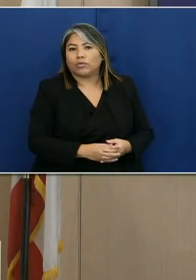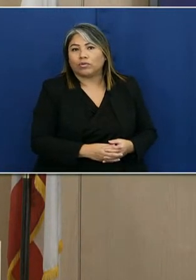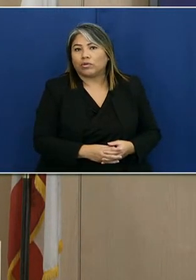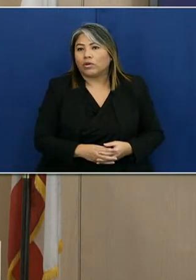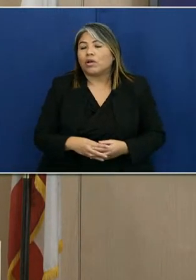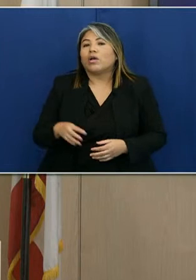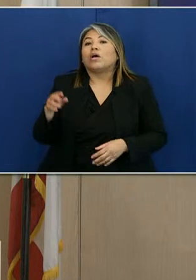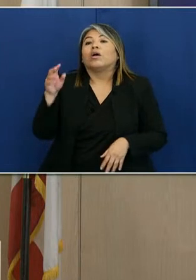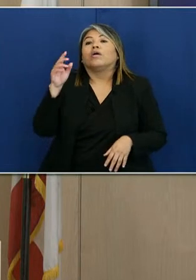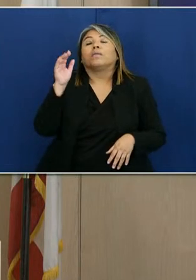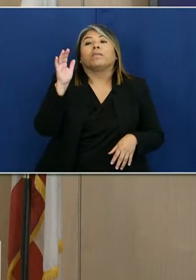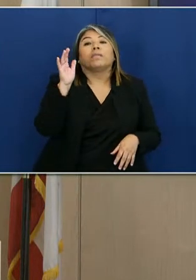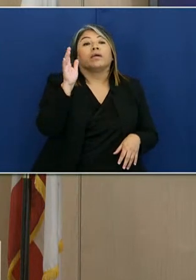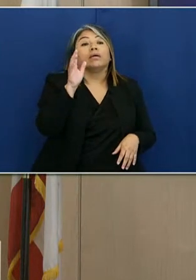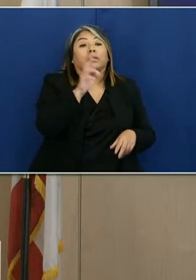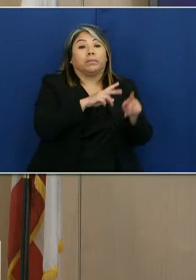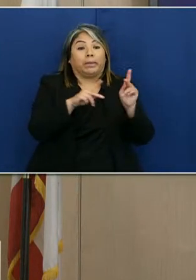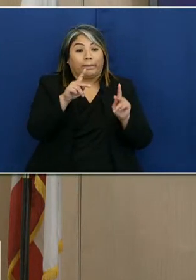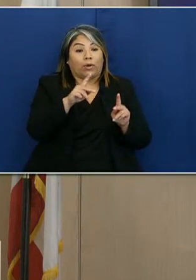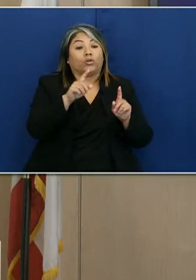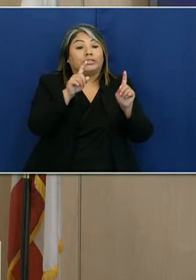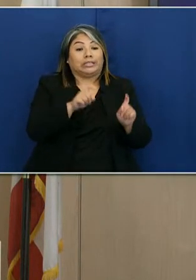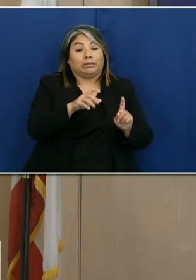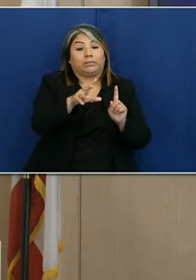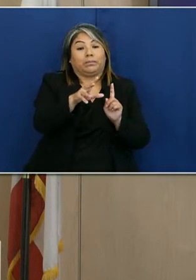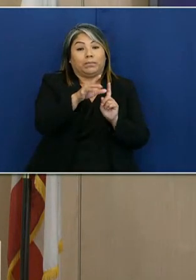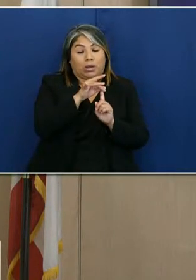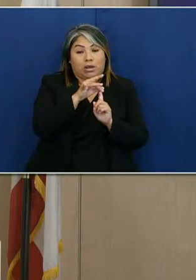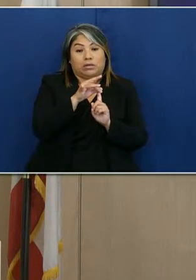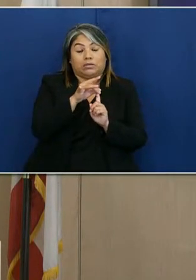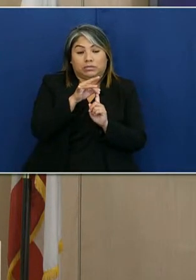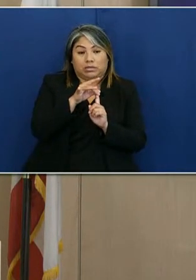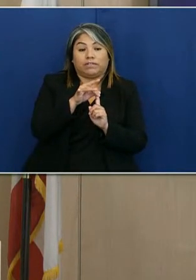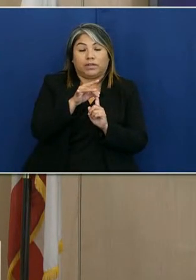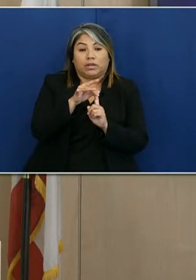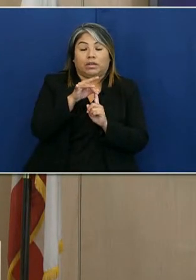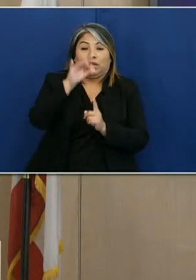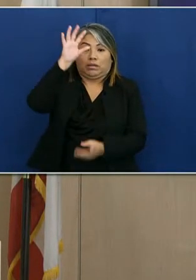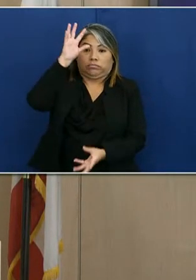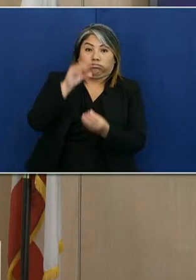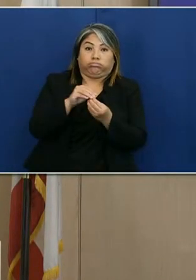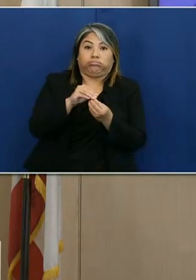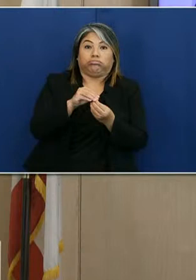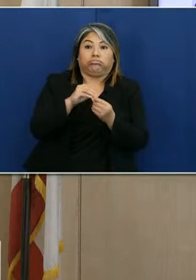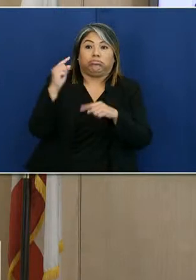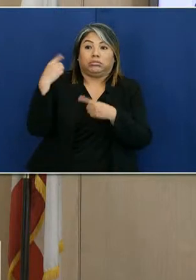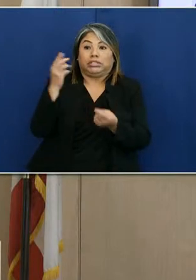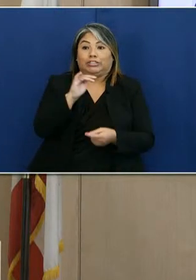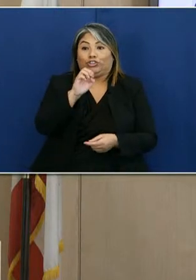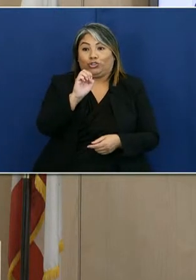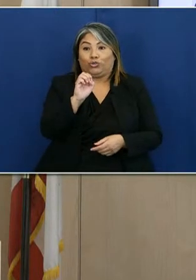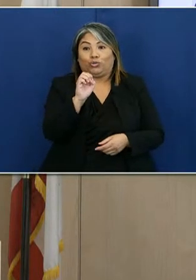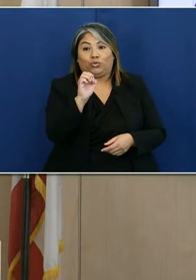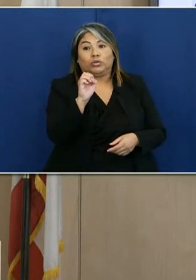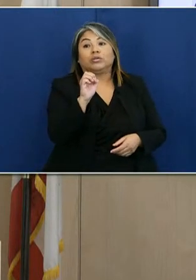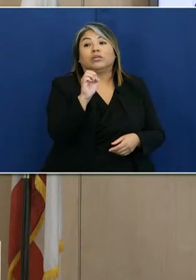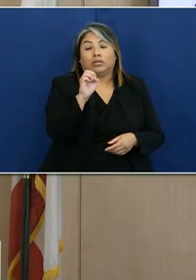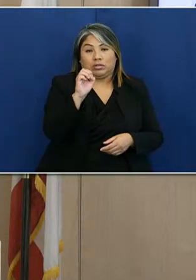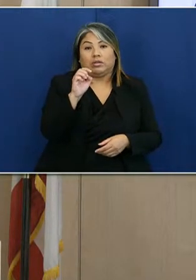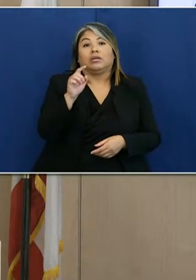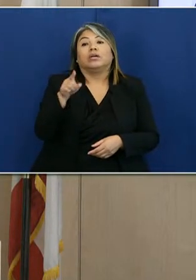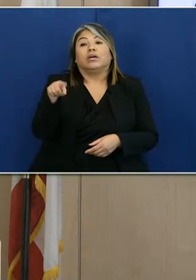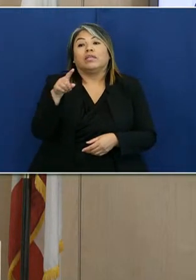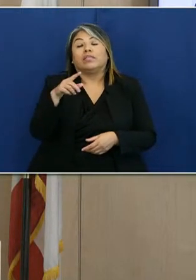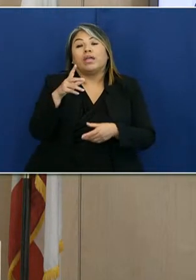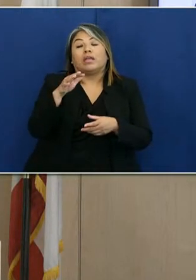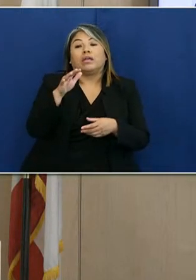Of those who tested positive, who cumulatively since June, who endorsed